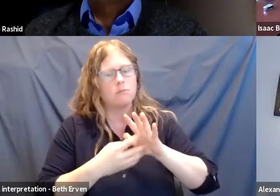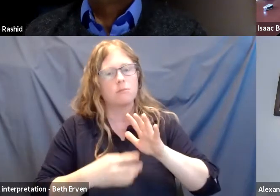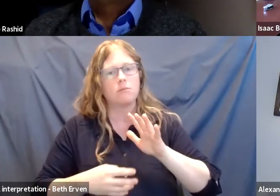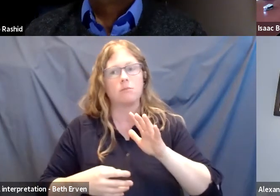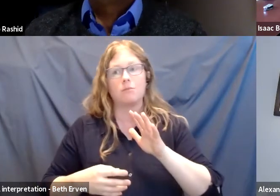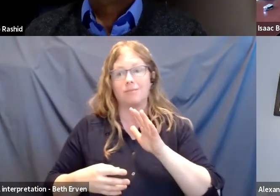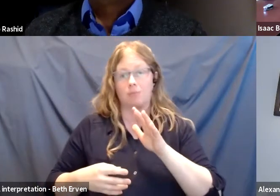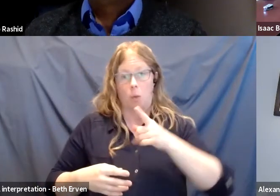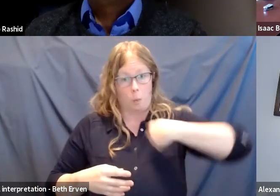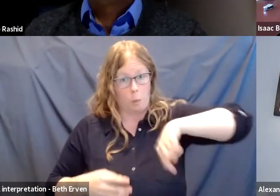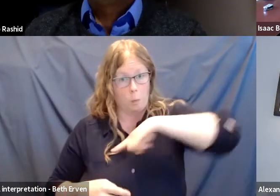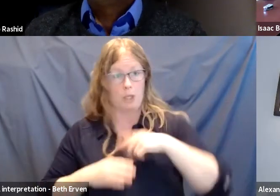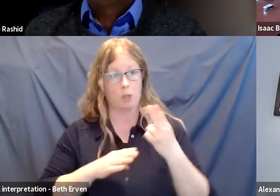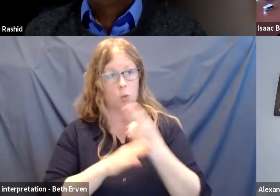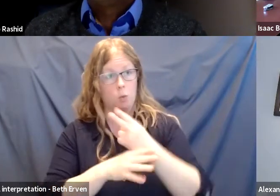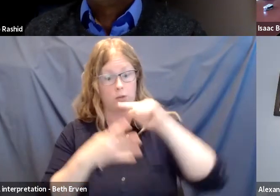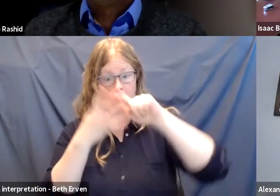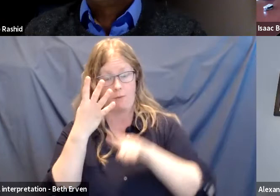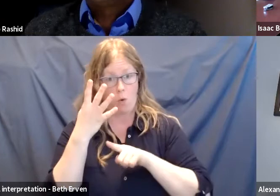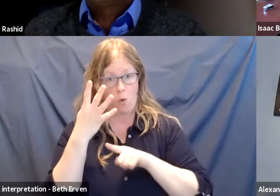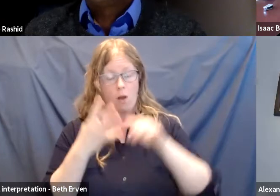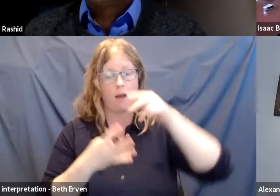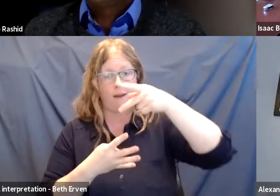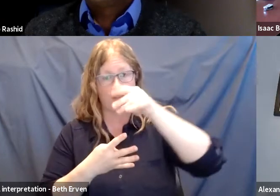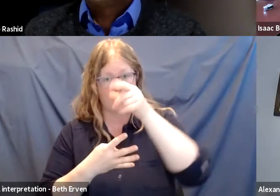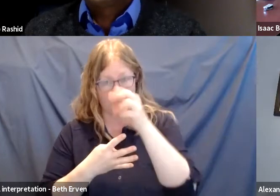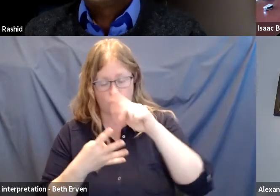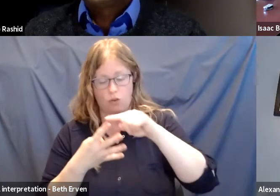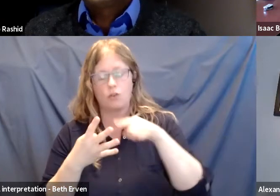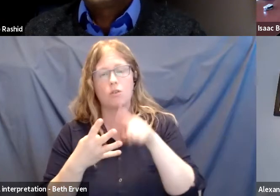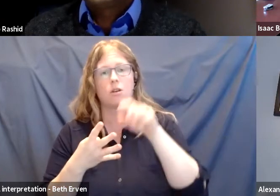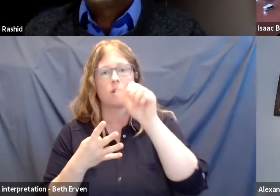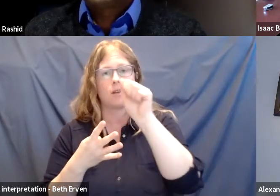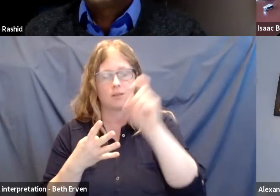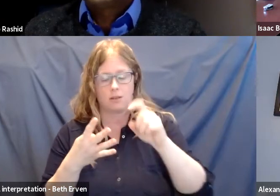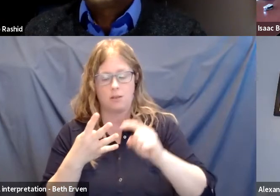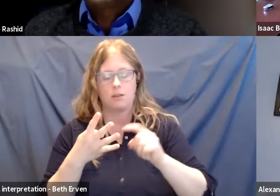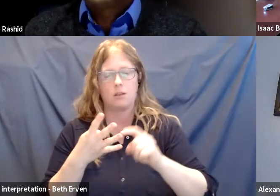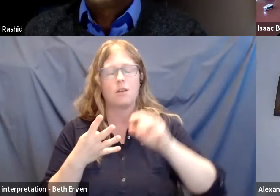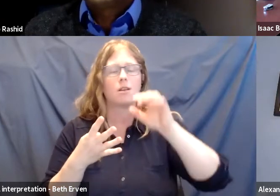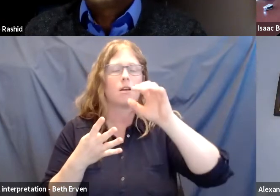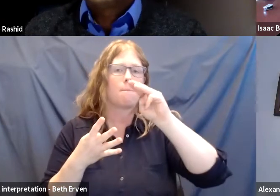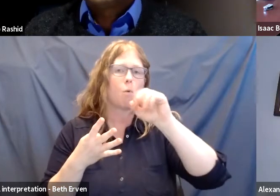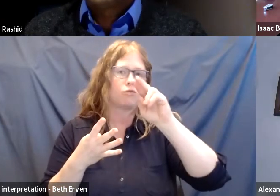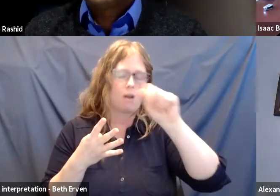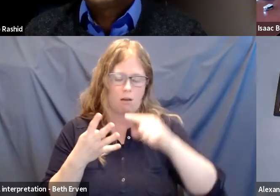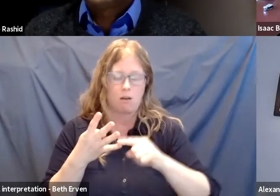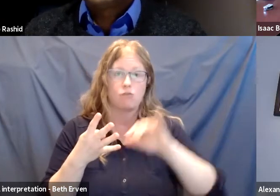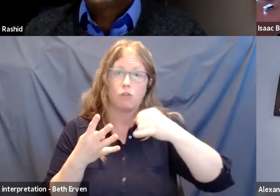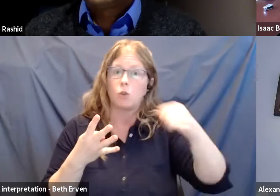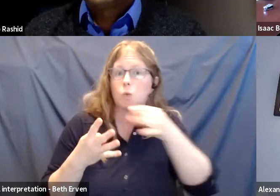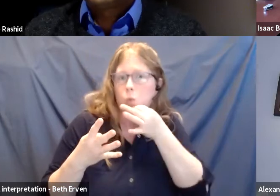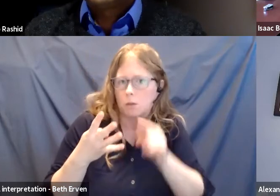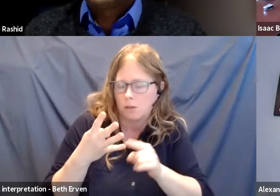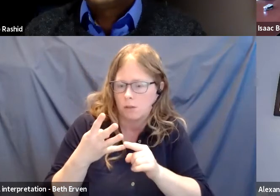that we are using, which are Pfizer, Moderna, AstraZeneca, and soon to be Johnson & Johnson, that have done the